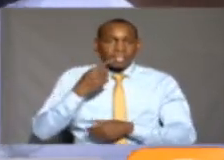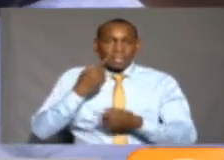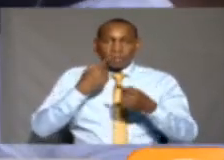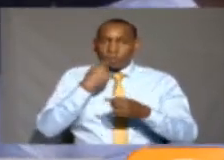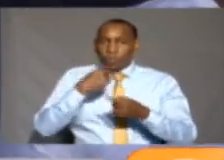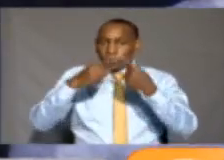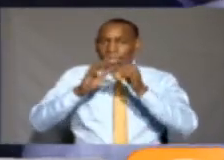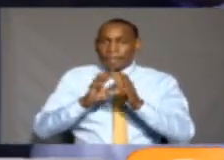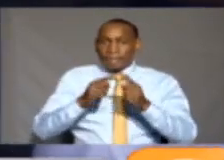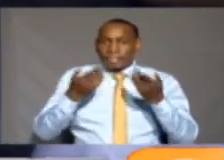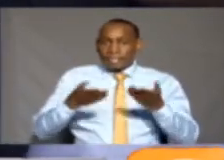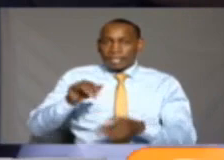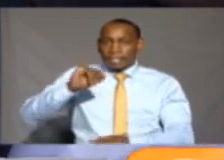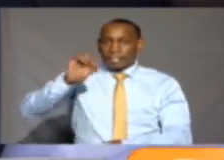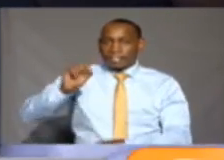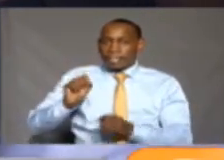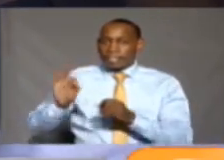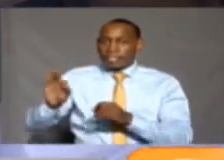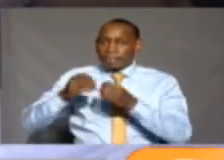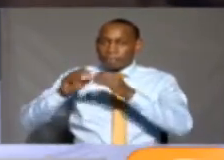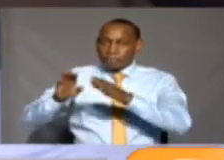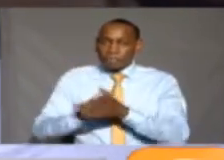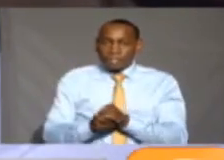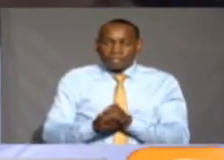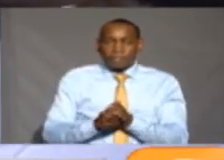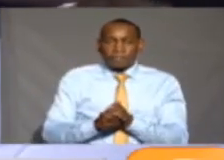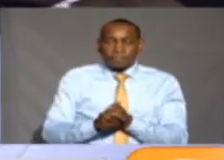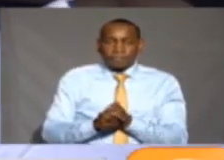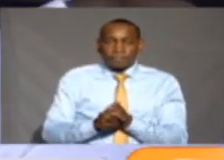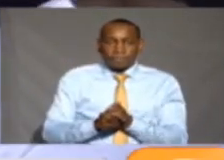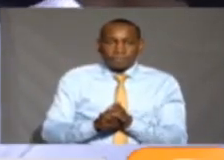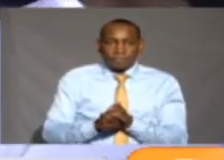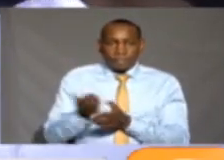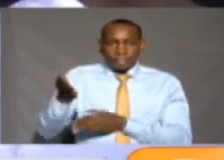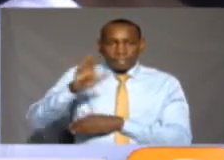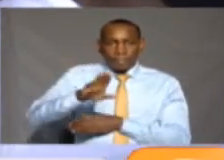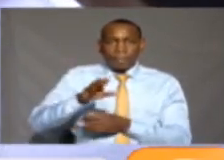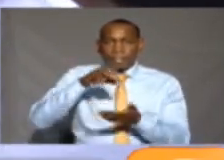But for now, Jeff is losing his money on Hot 96 Arena Hangouts. Back to you, Lillian.